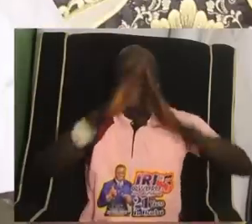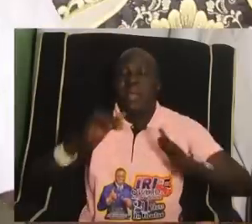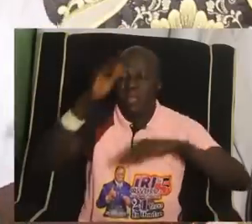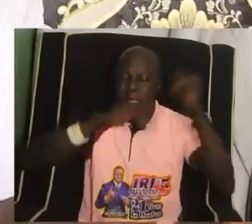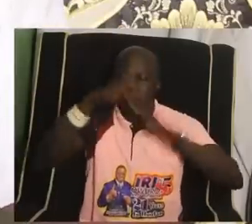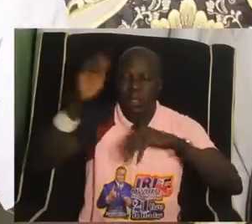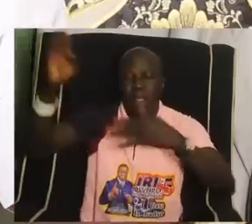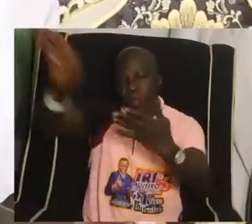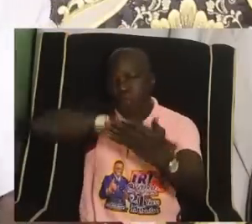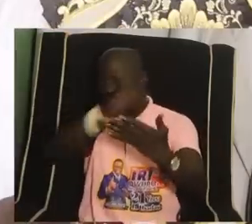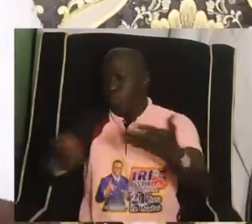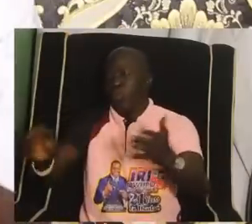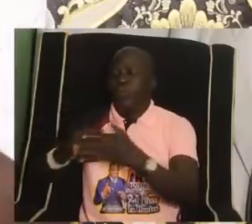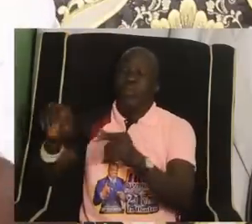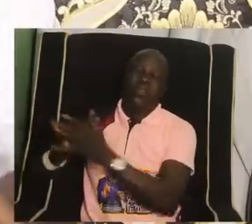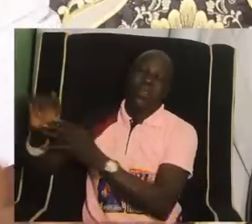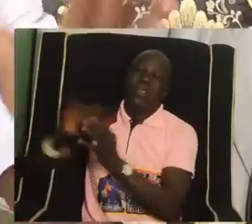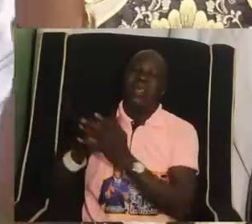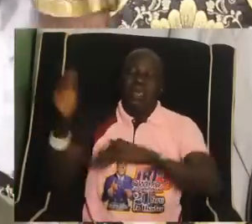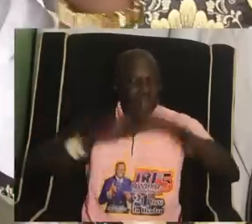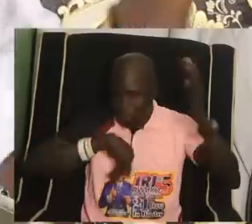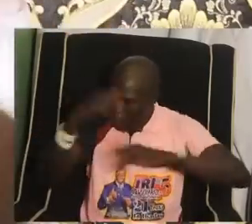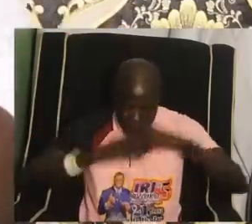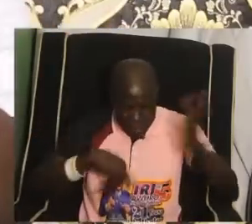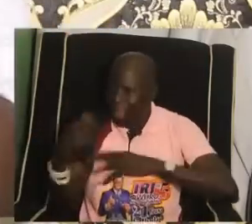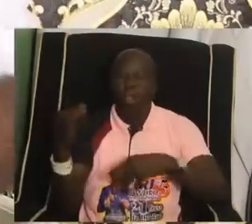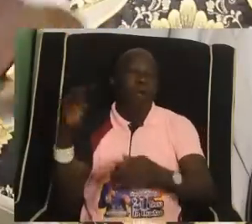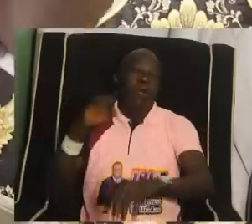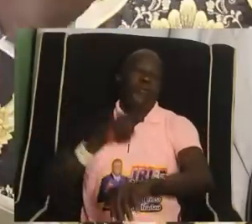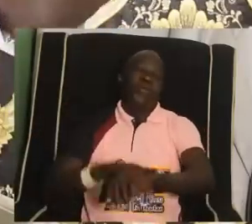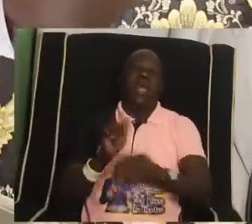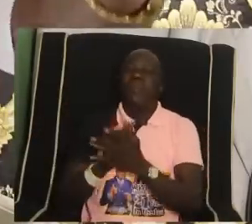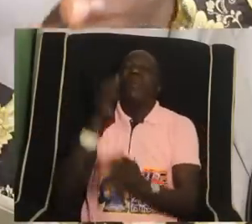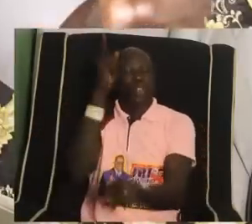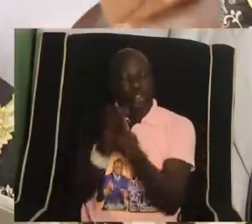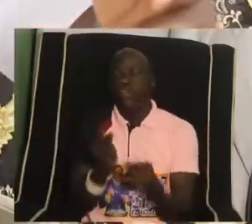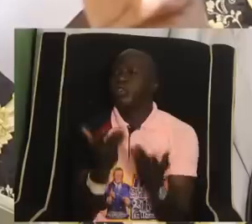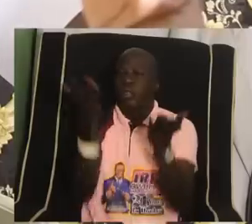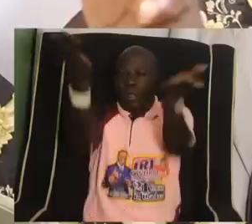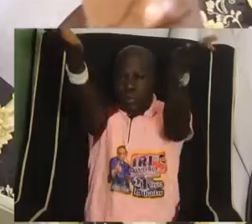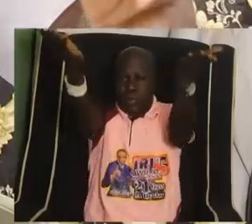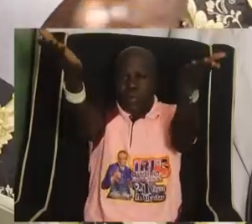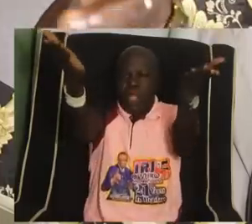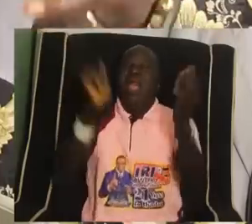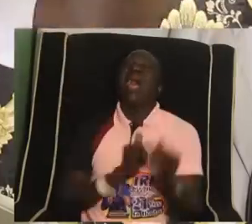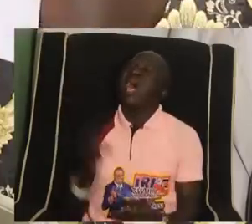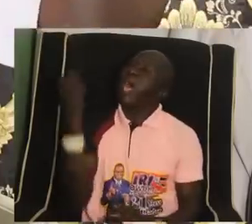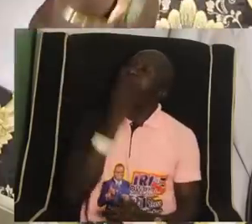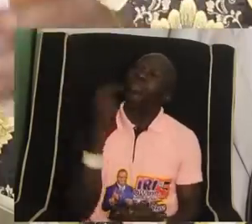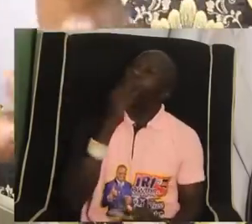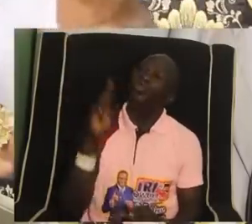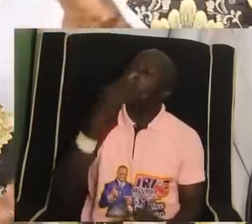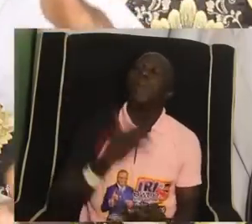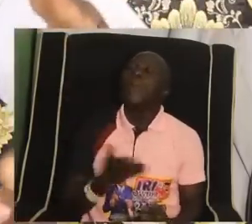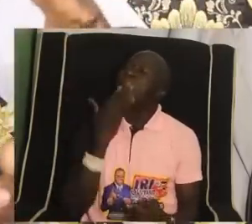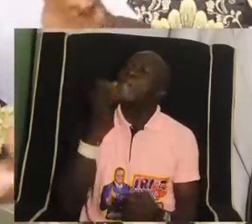later now bought the house on it. So it's a matter of time. O ja ko fu ya. E ta nawo bayi. This just stress. Mo fi emu mi suri fun o.